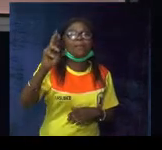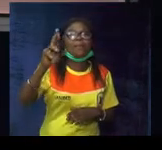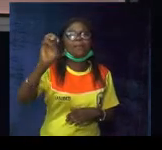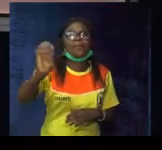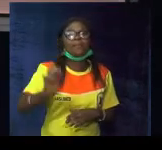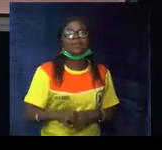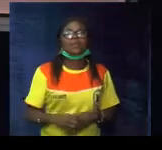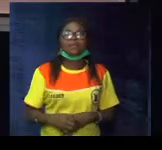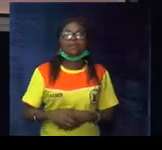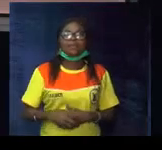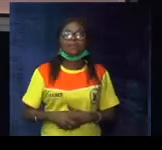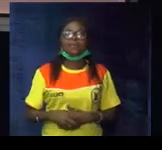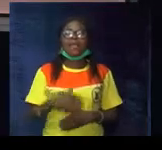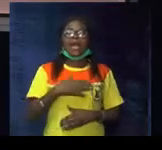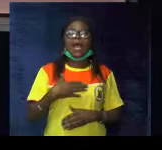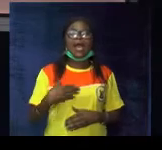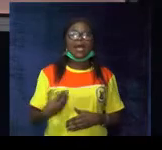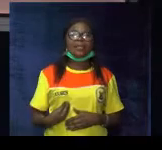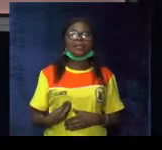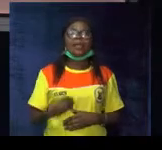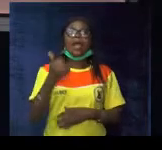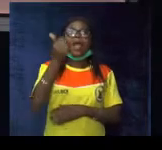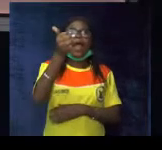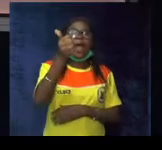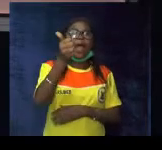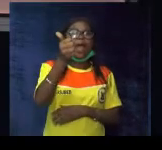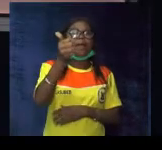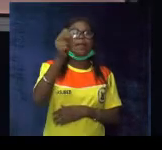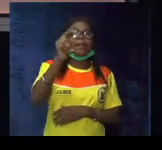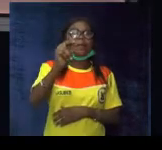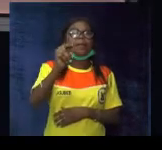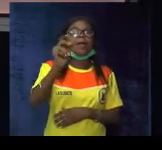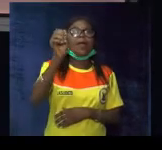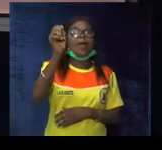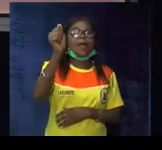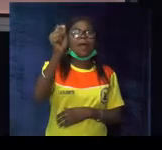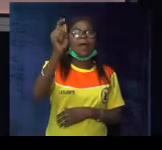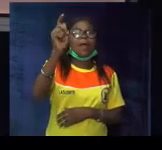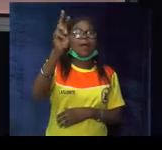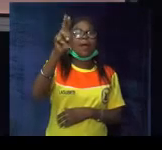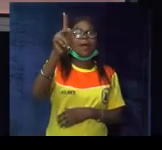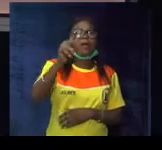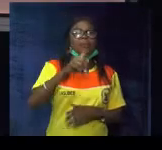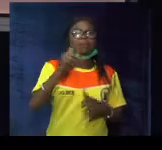Passes through the center. And an arc. This is the arc.